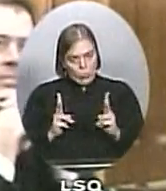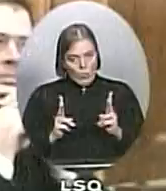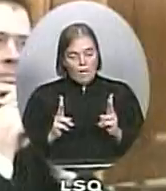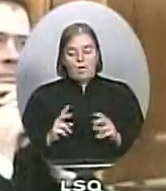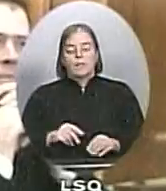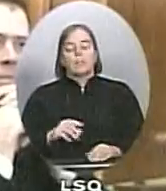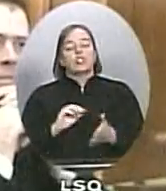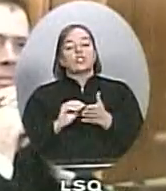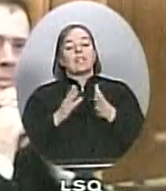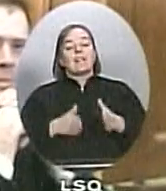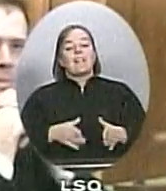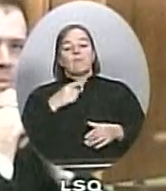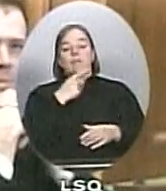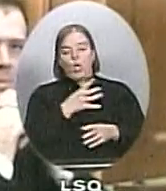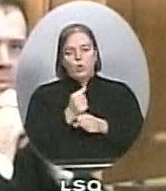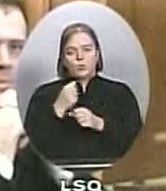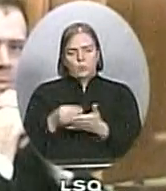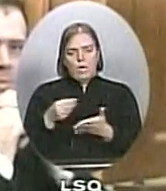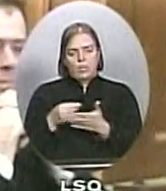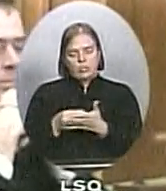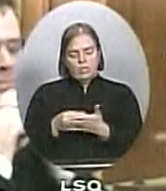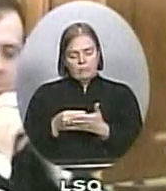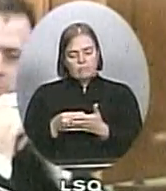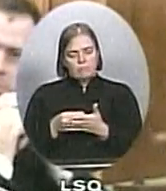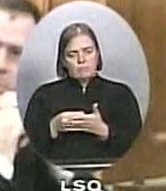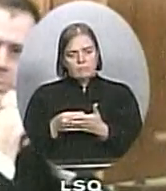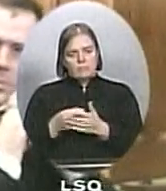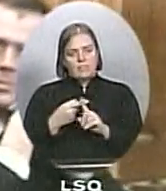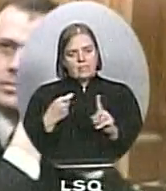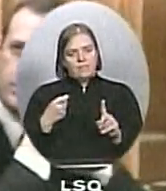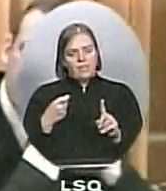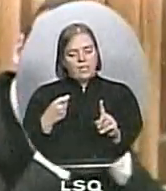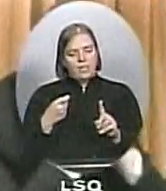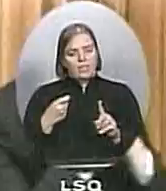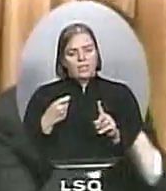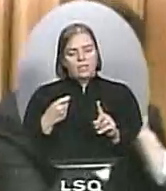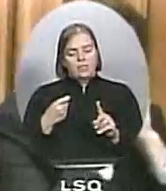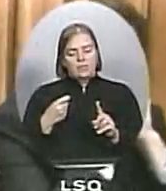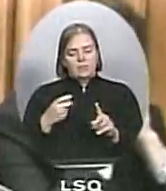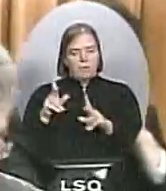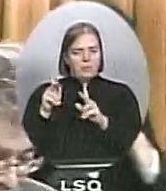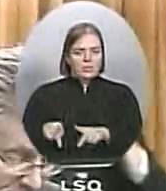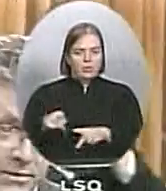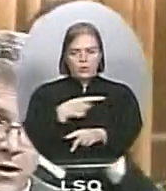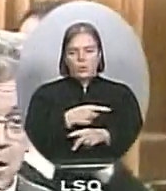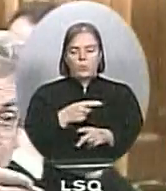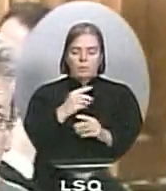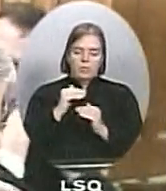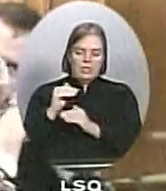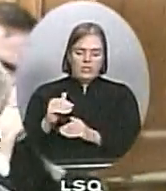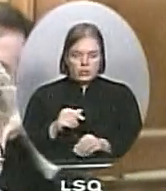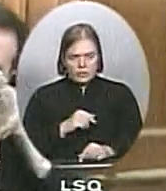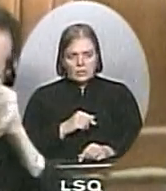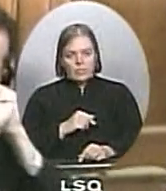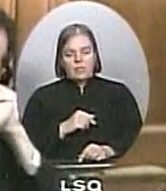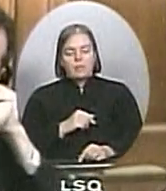contributions from the guy that they wrote the letter on behalf of. More broken promises. So this is what the PM's own rule book says. I'll just